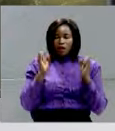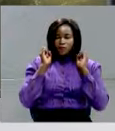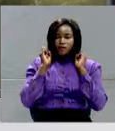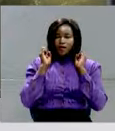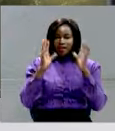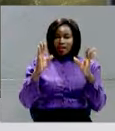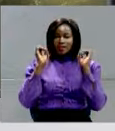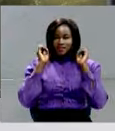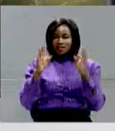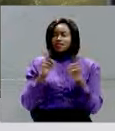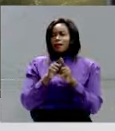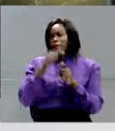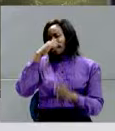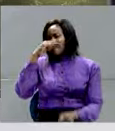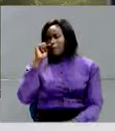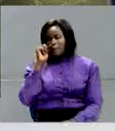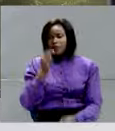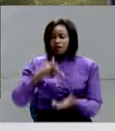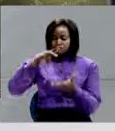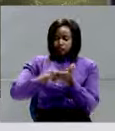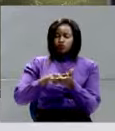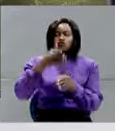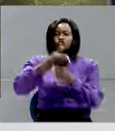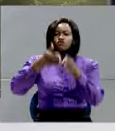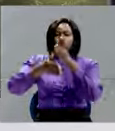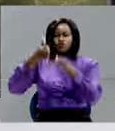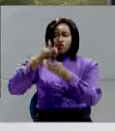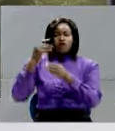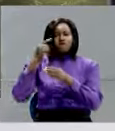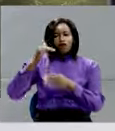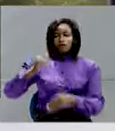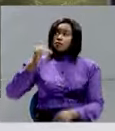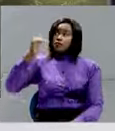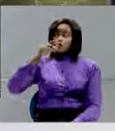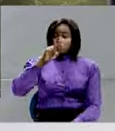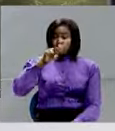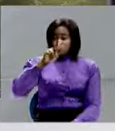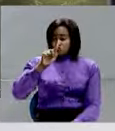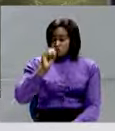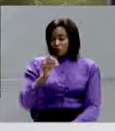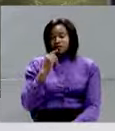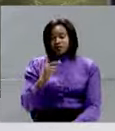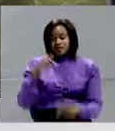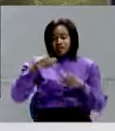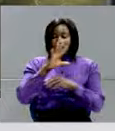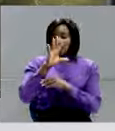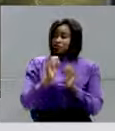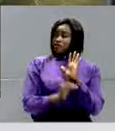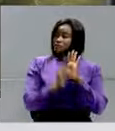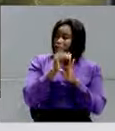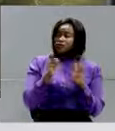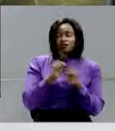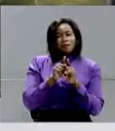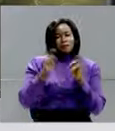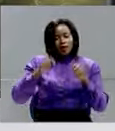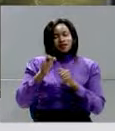Lodge, during which Mr. Museveni endorsed the construction of the complex. Now, Mr. Ruto said development in Africa must be